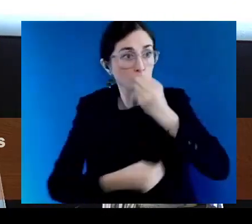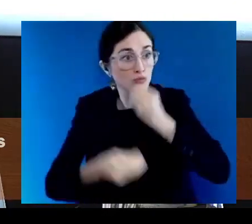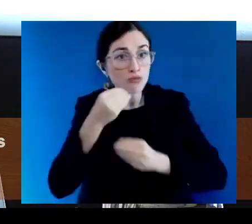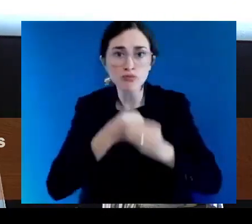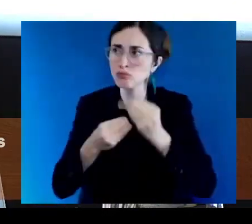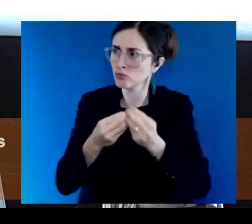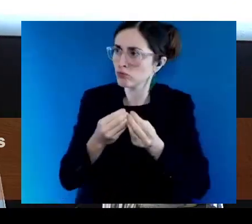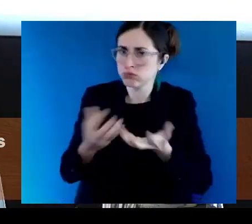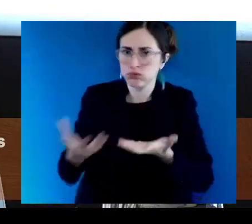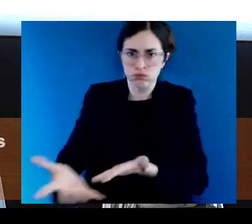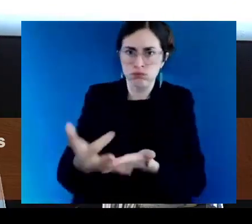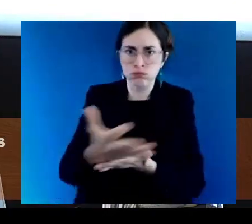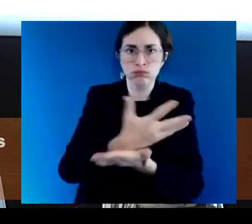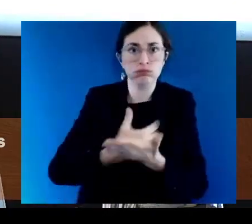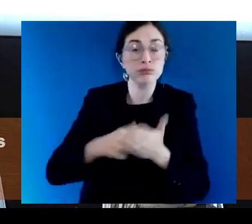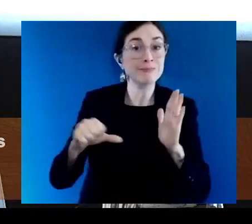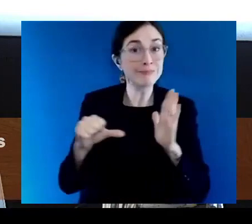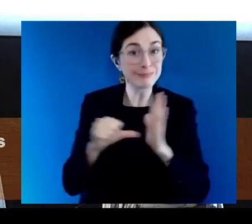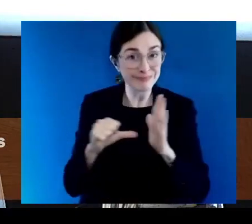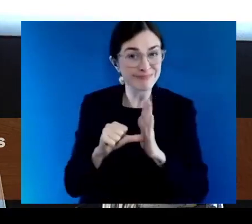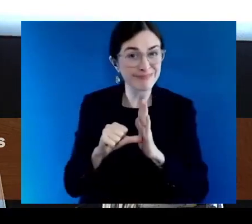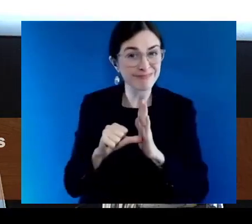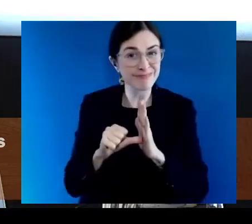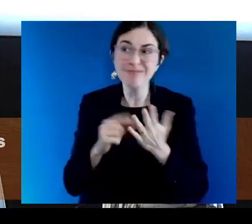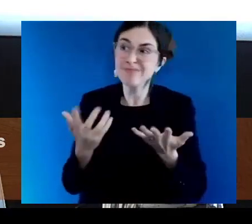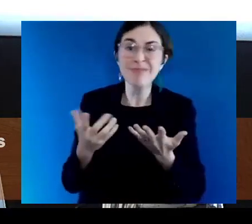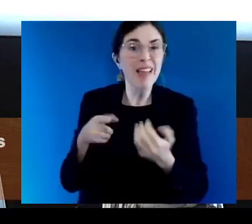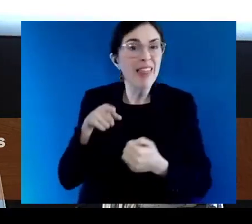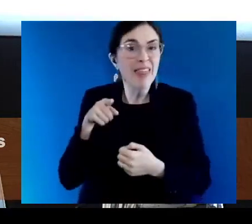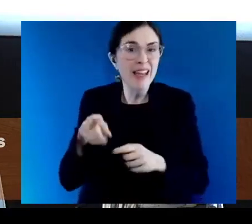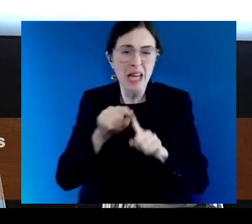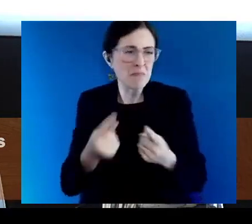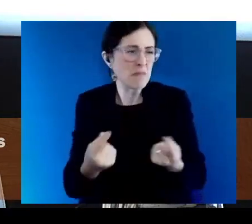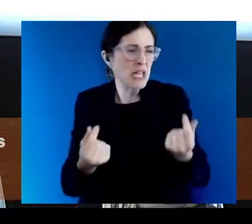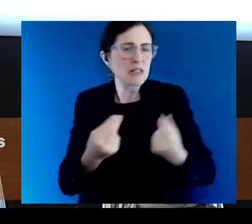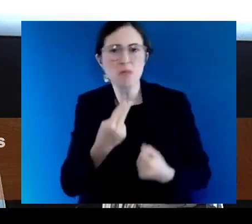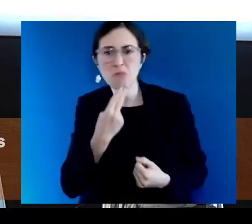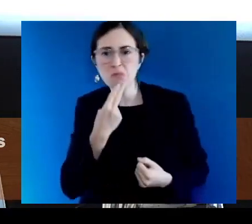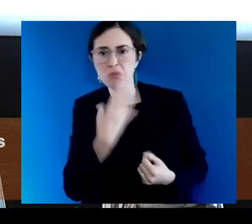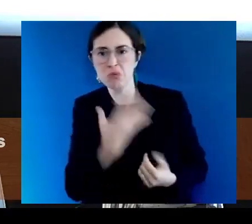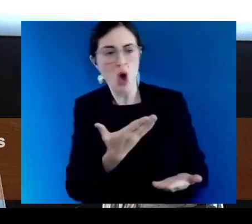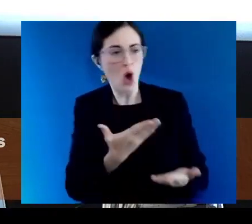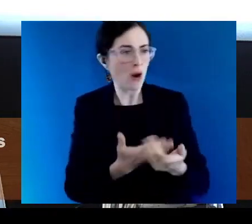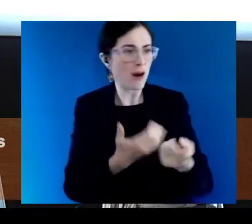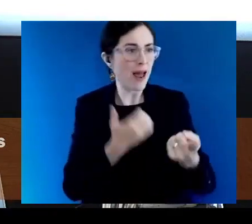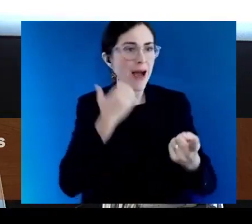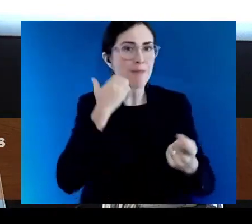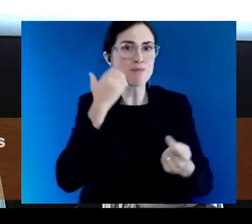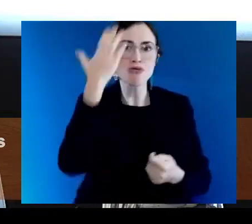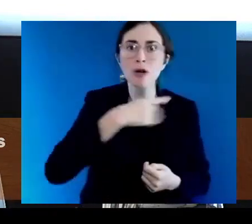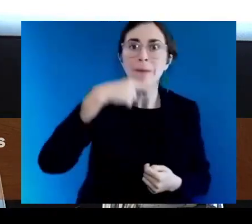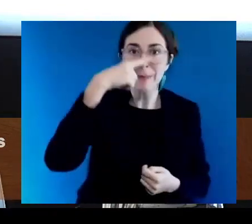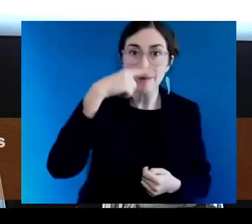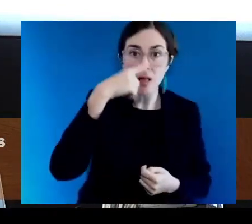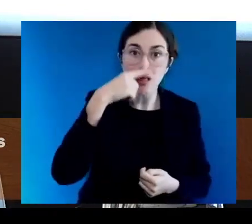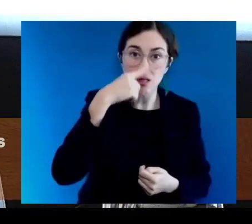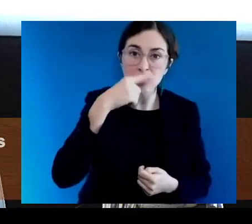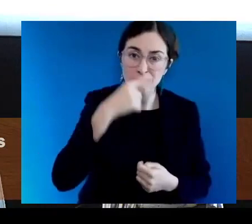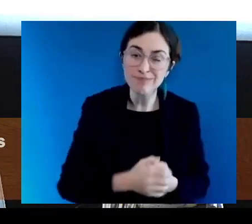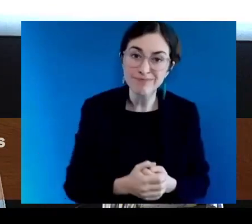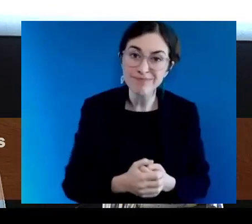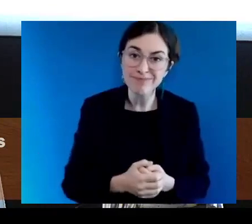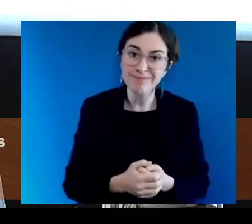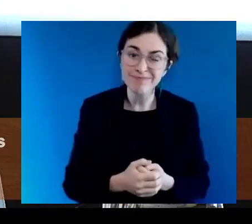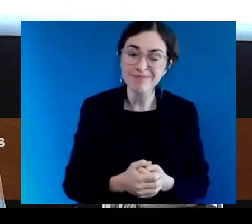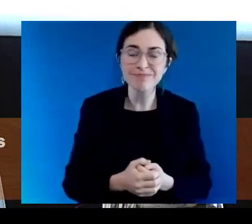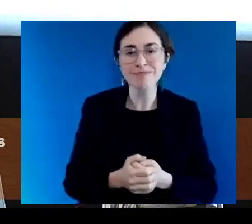that these were viewed as riches for easy exploitation by the settlers and the colonising state alike, and were treated as such